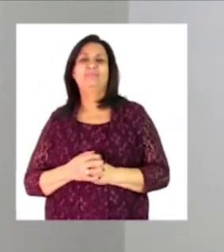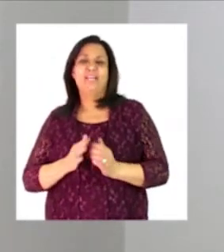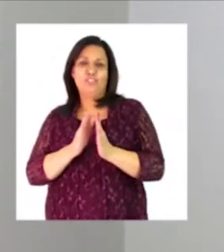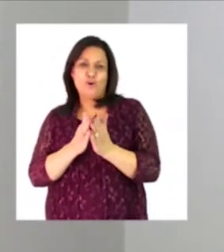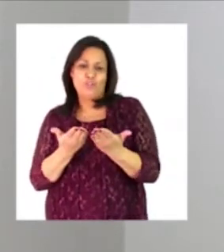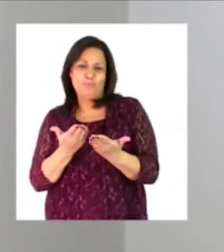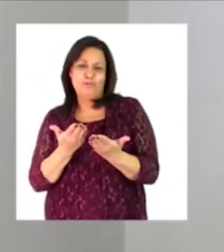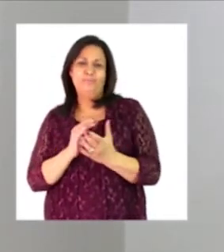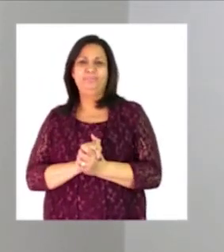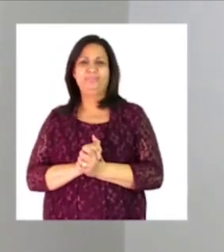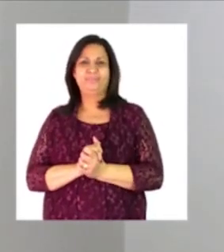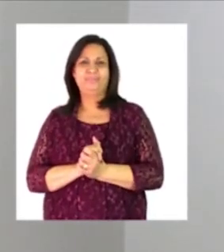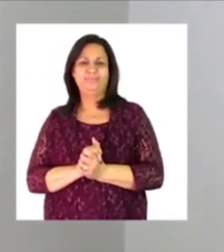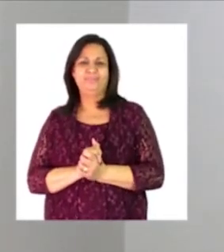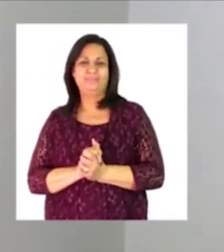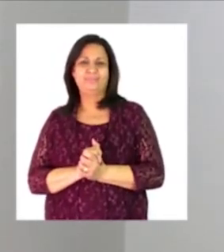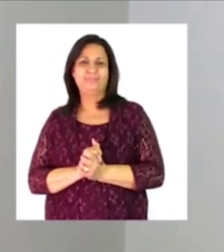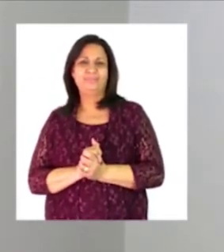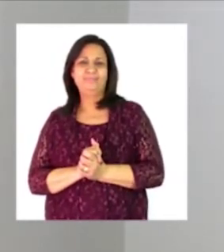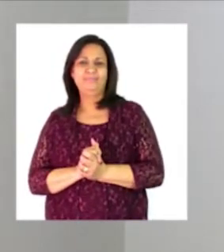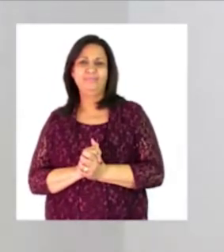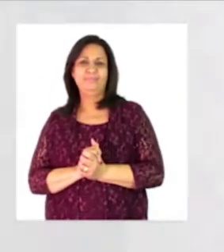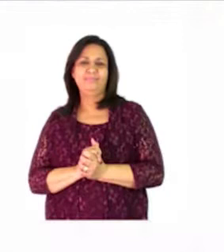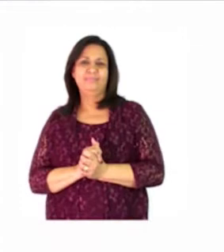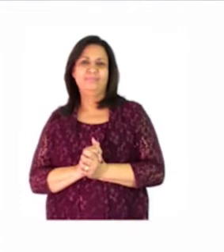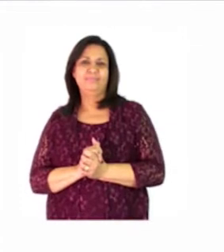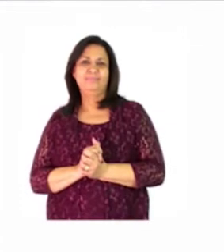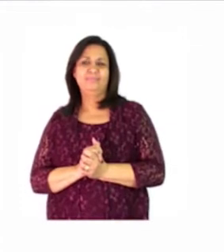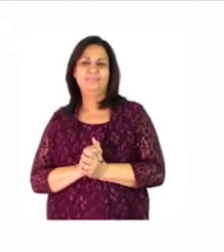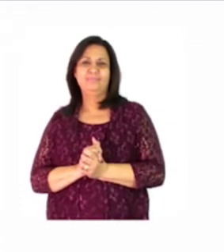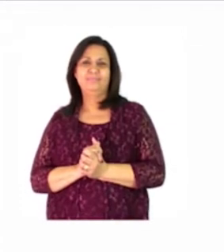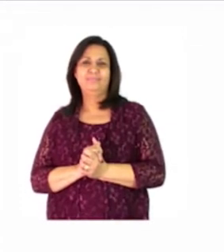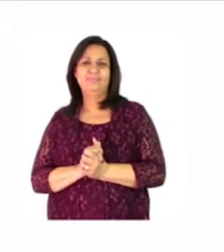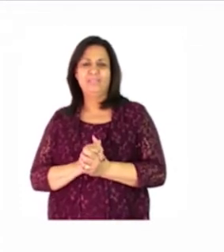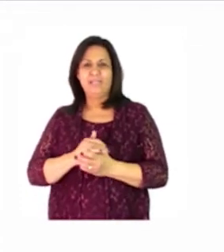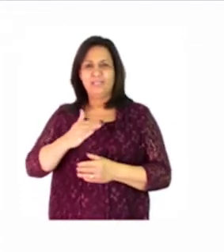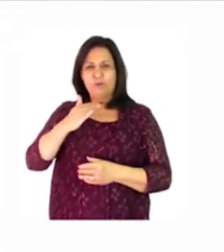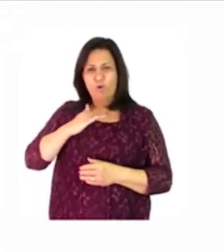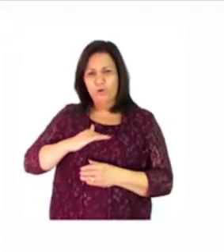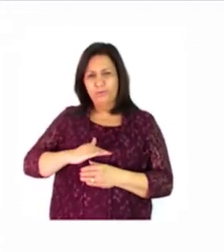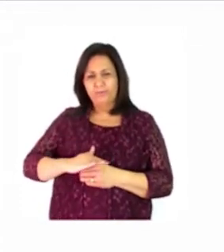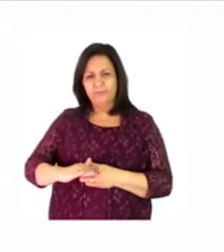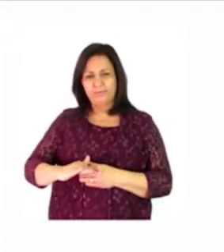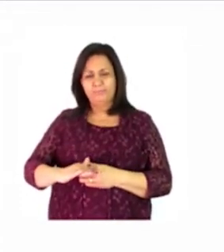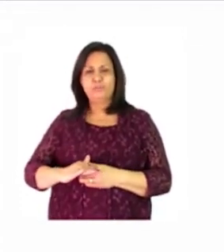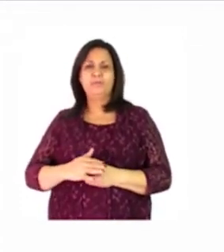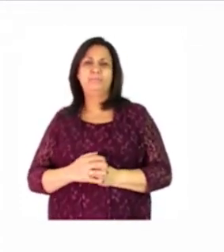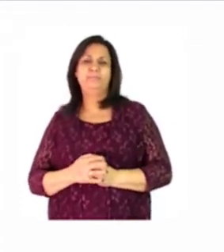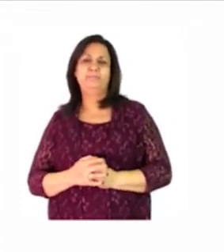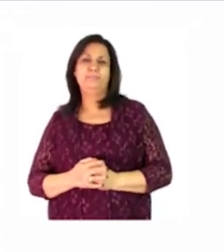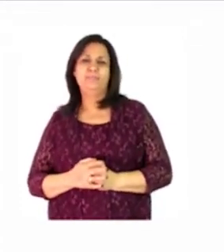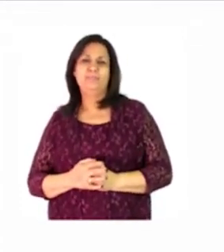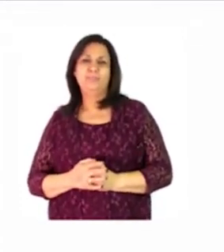our activity in the booklet on page 12. At the bottom of page 12,